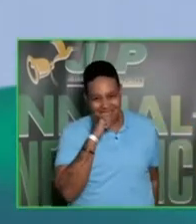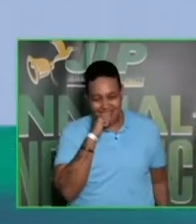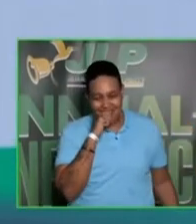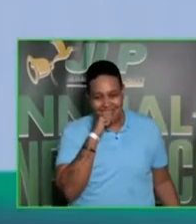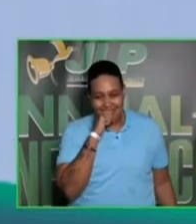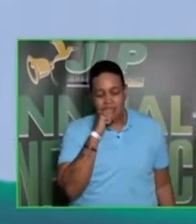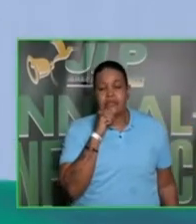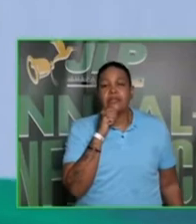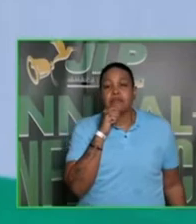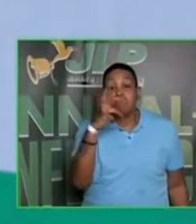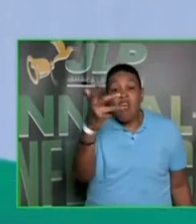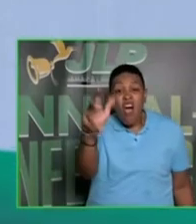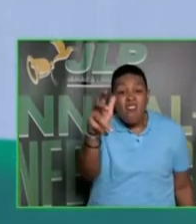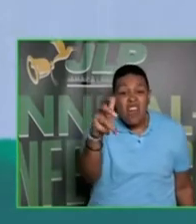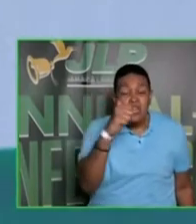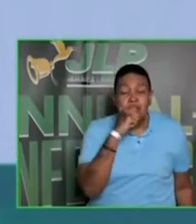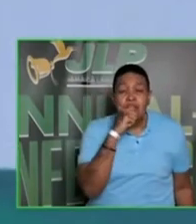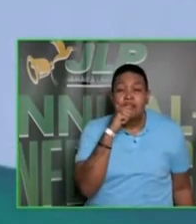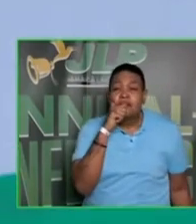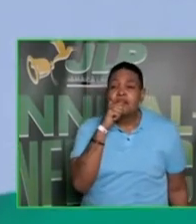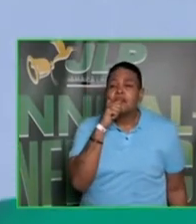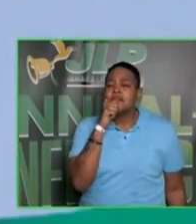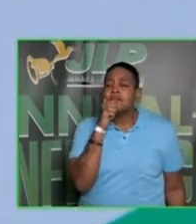And already,